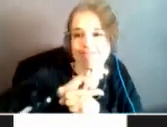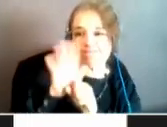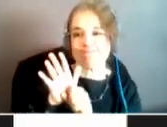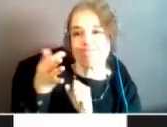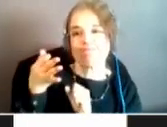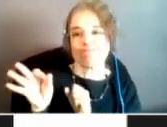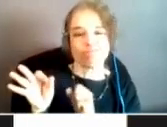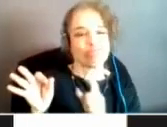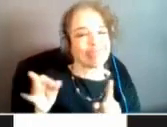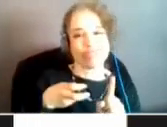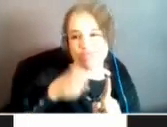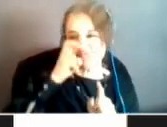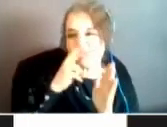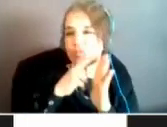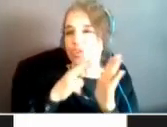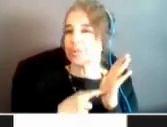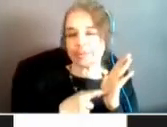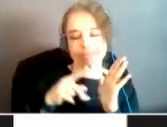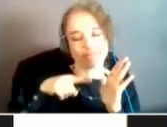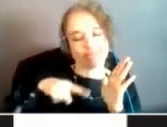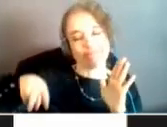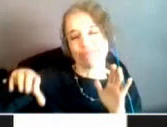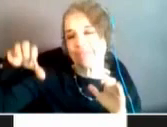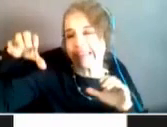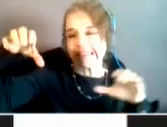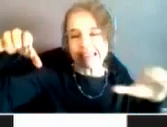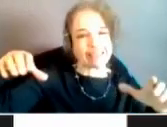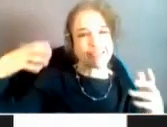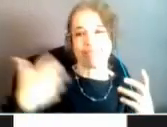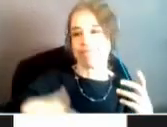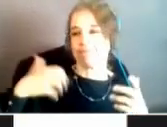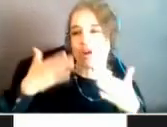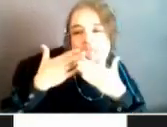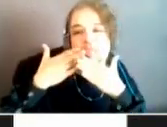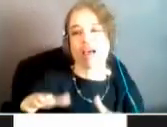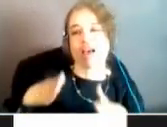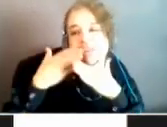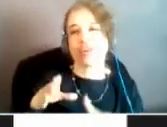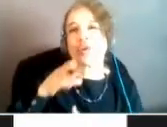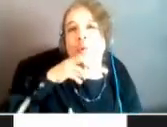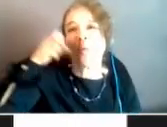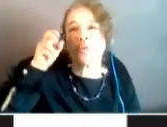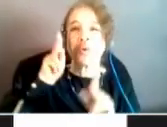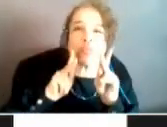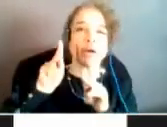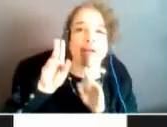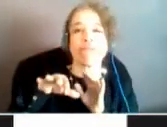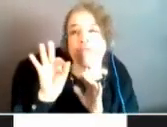the restrictions, you know, that's really been a loss for a lot of older people that